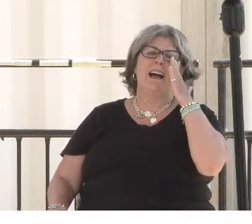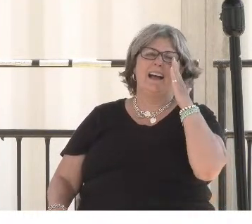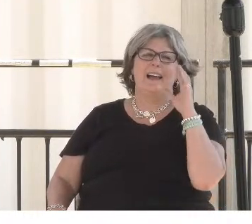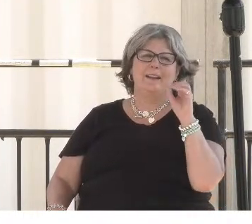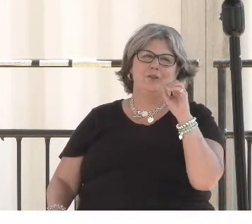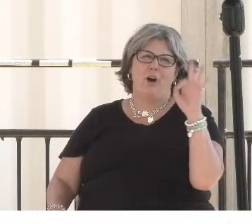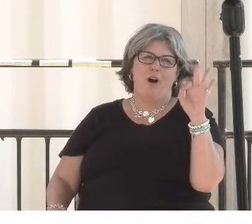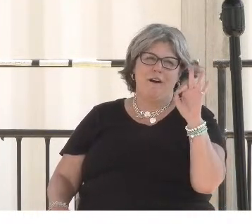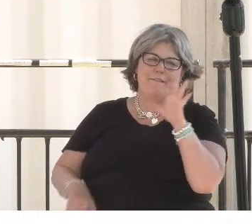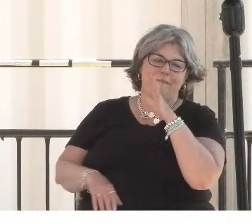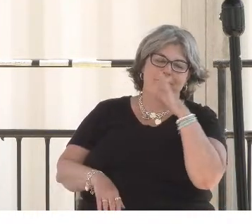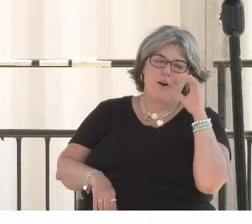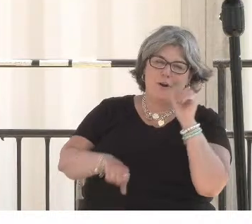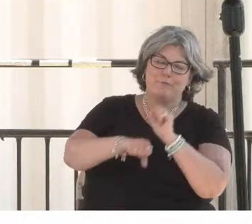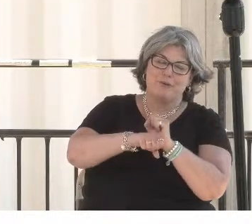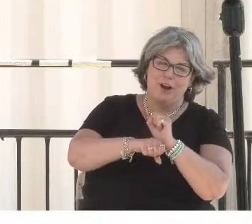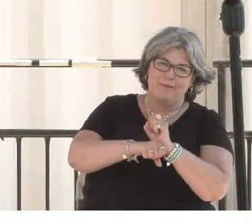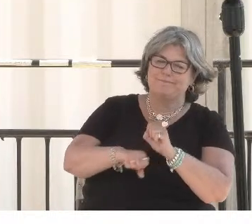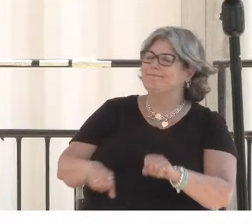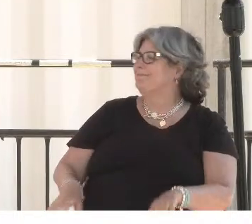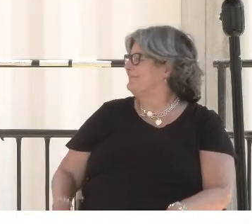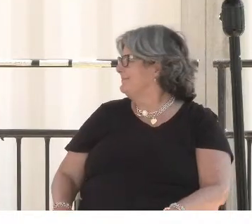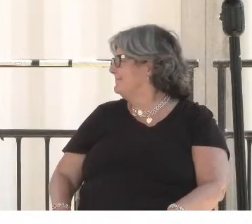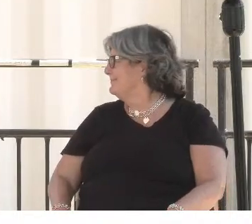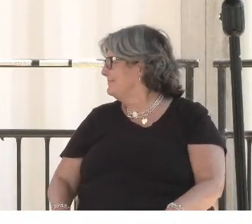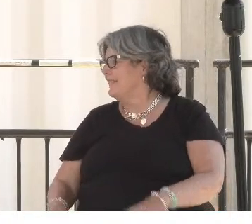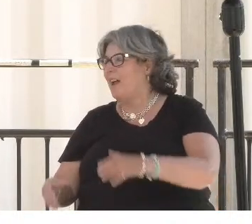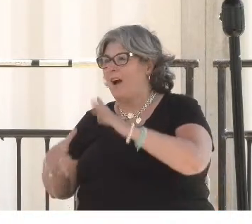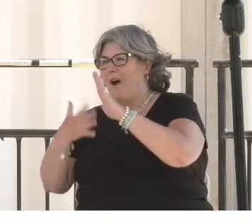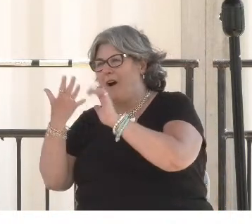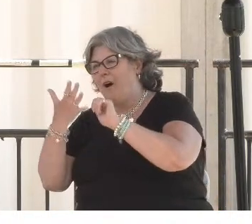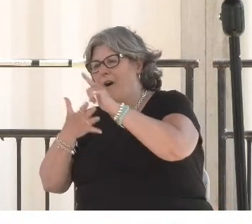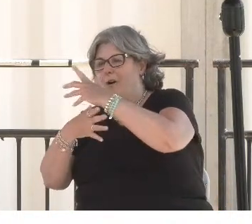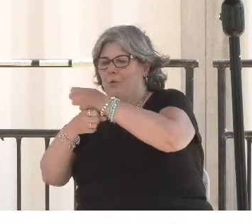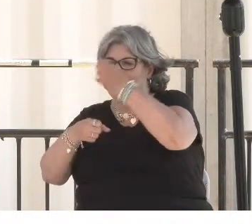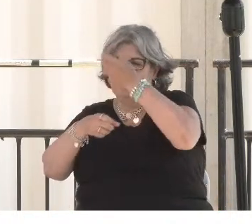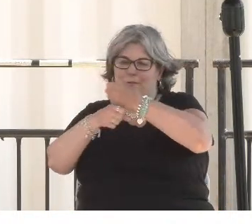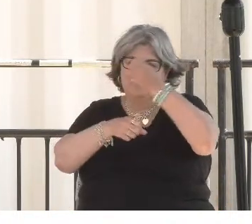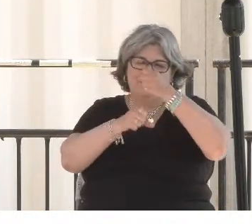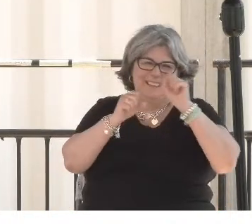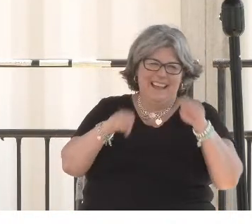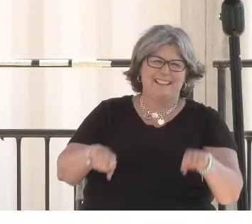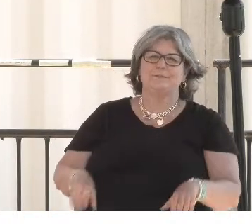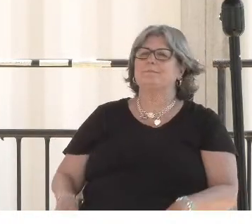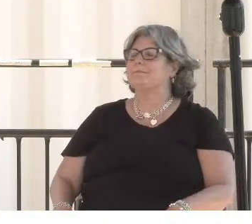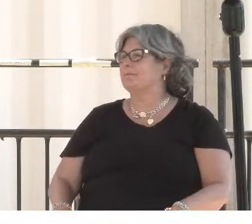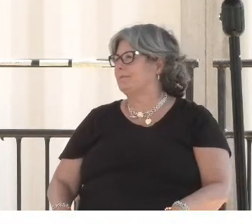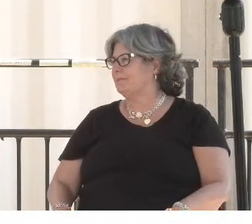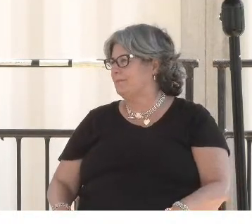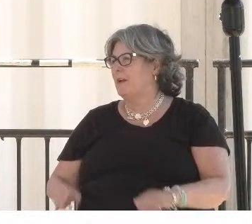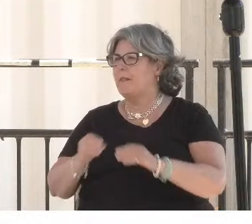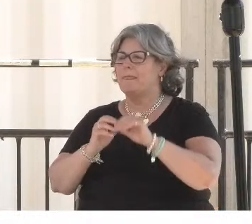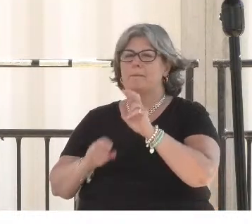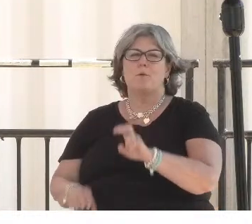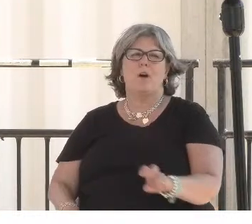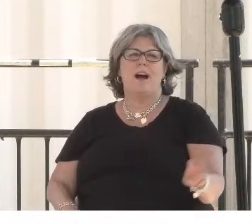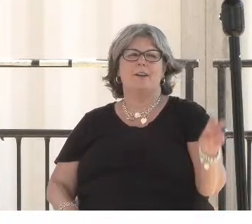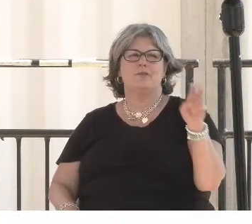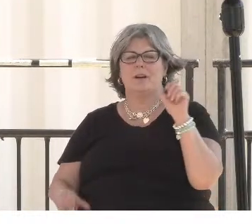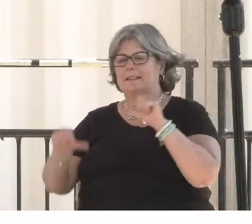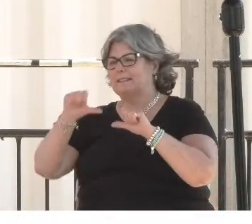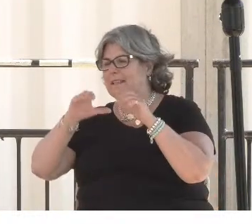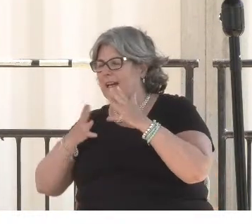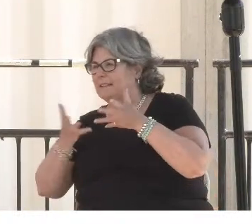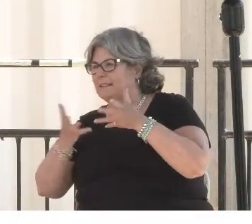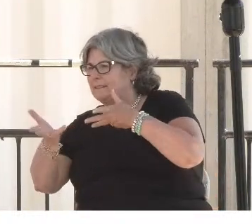job. Right. Win, win, win, win all the way around. The more I travel, the more scientists I talk